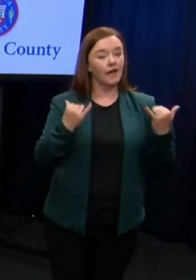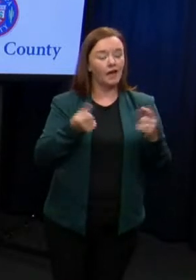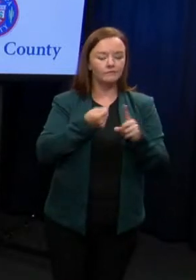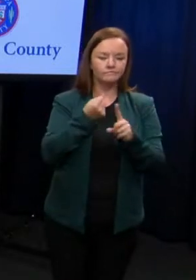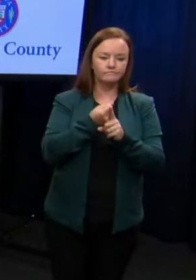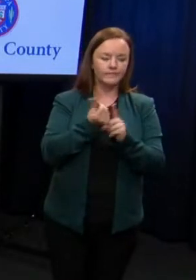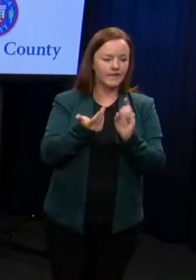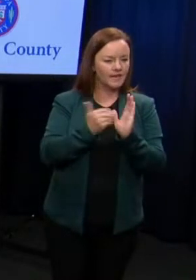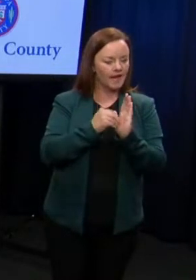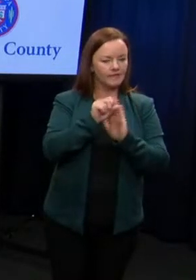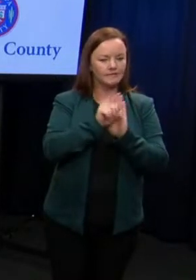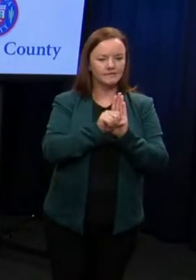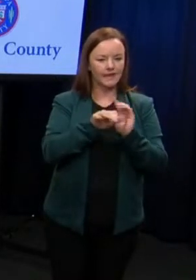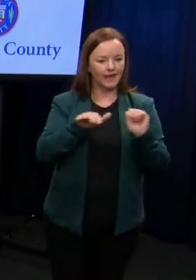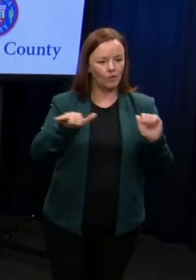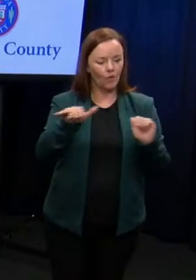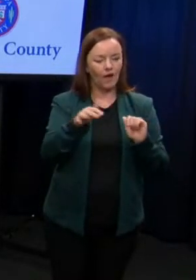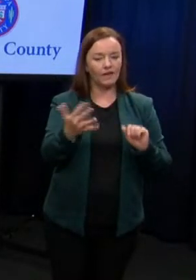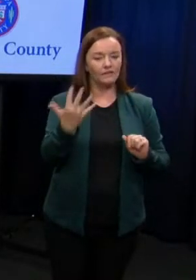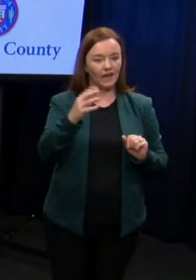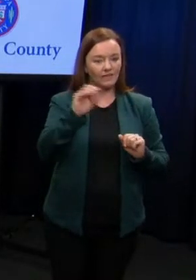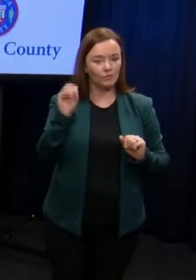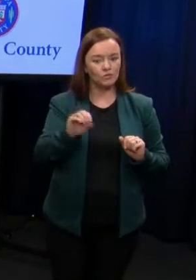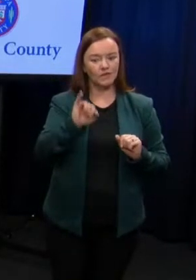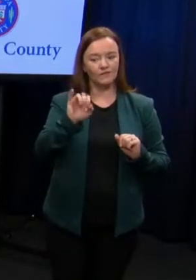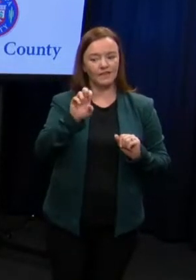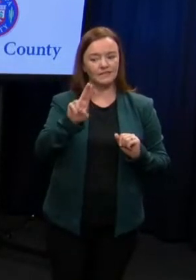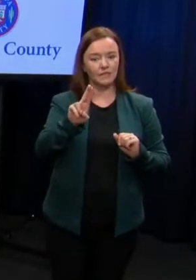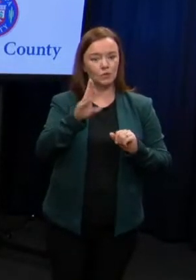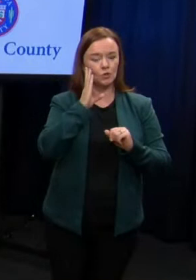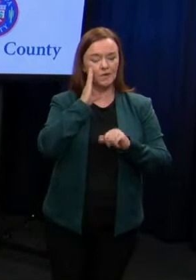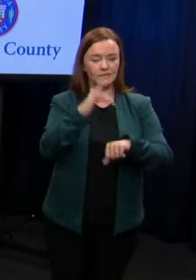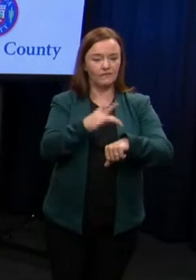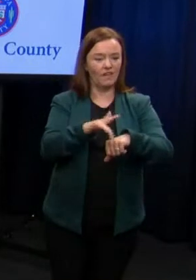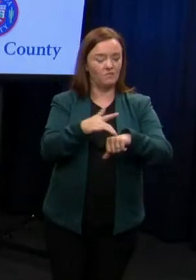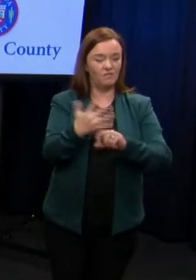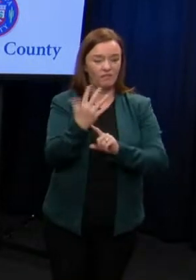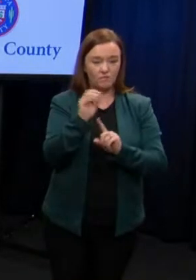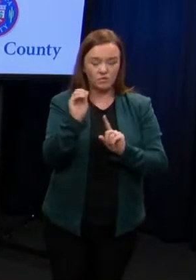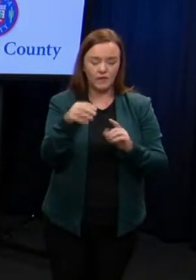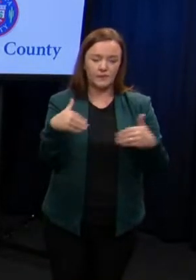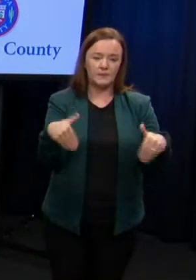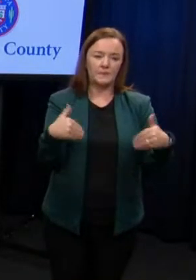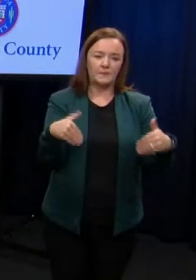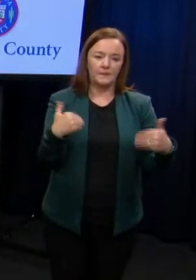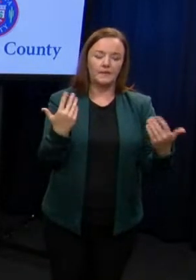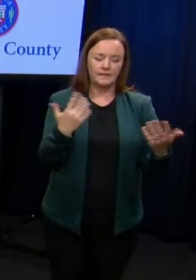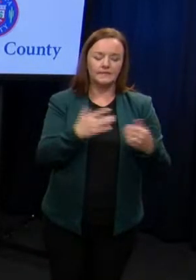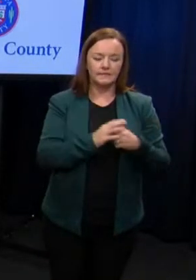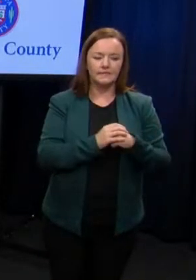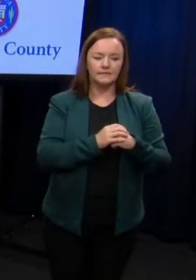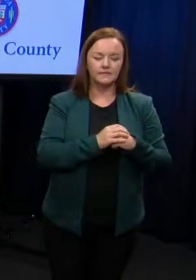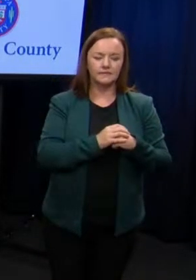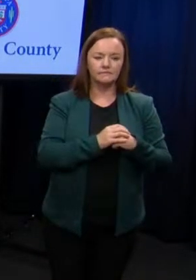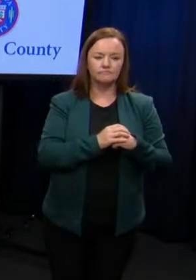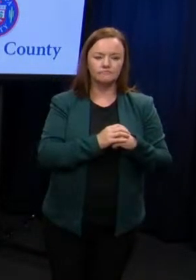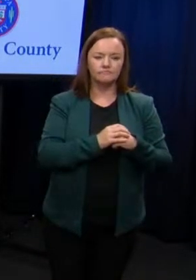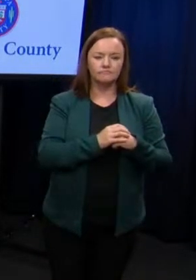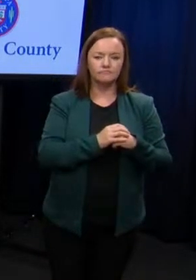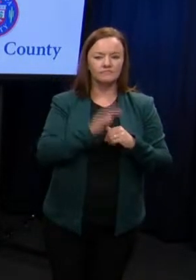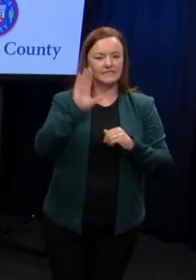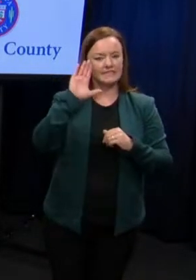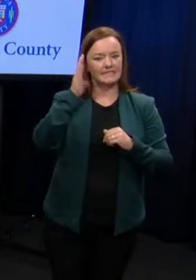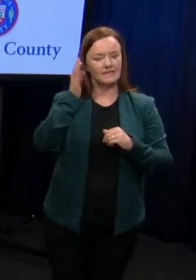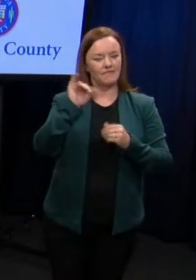where, statewide 5% of ICU beds are available, which, at least as far as I can tell, is the lowest amount